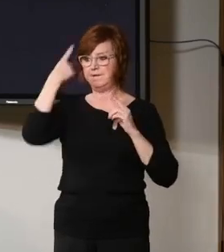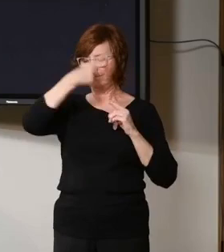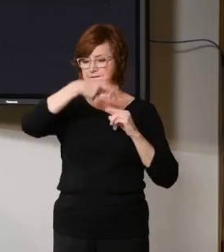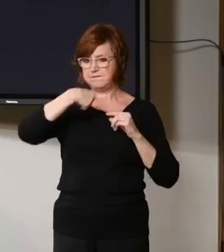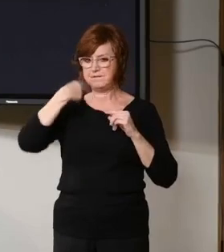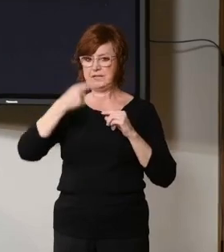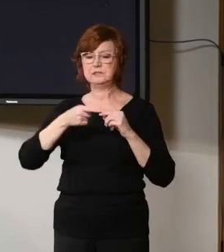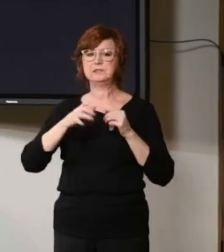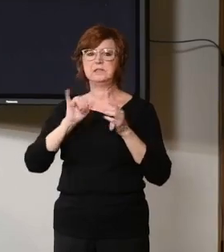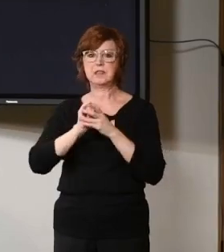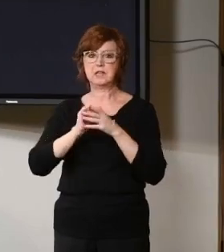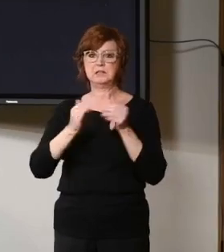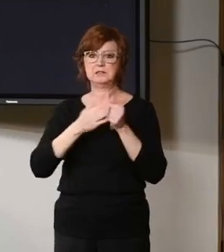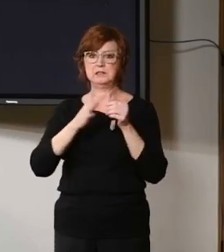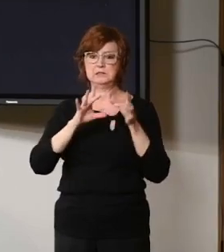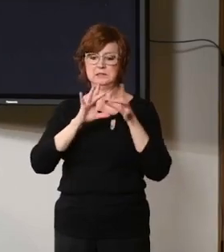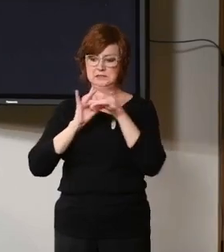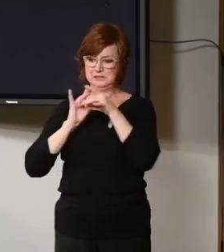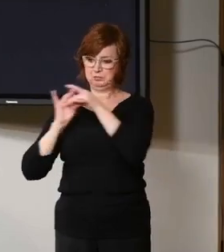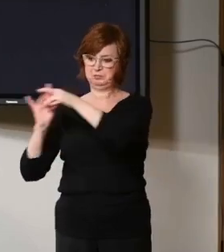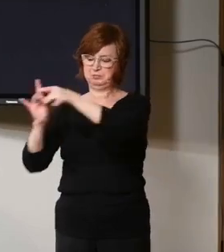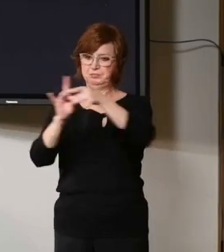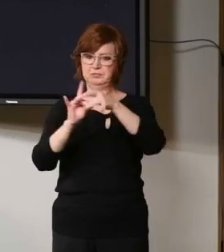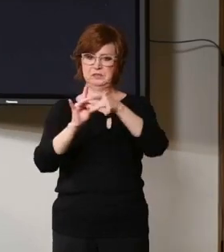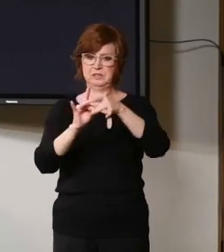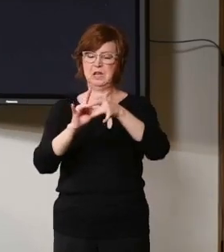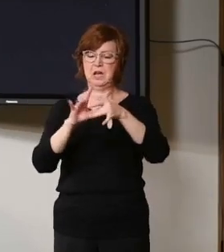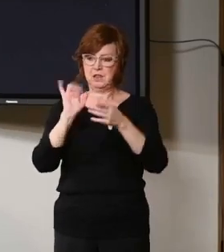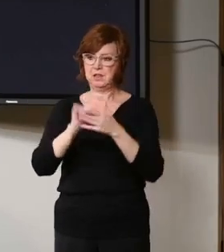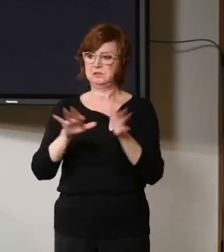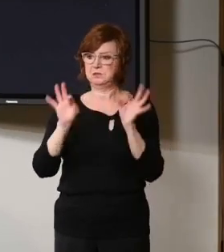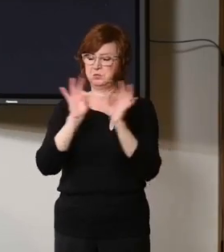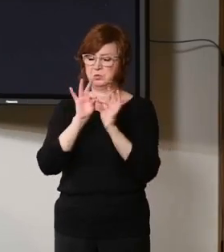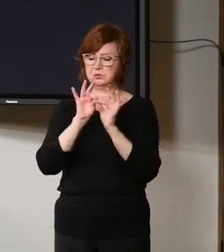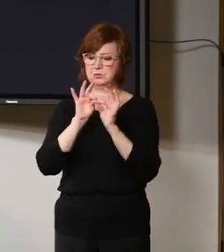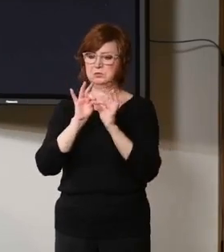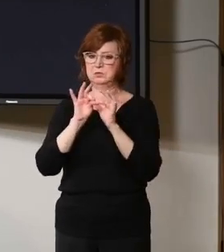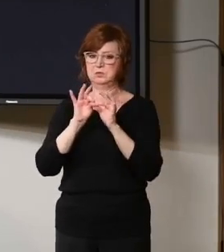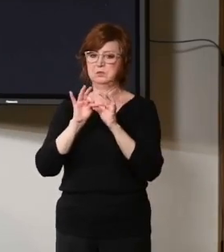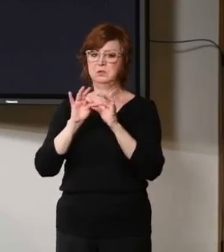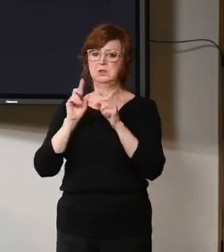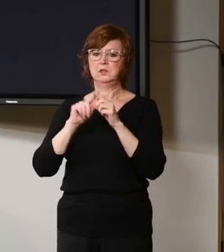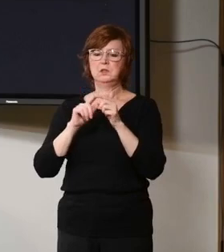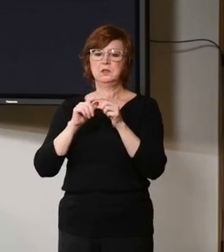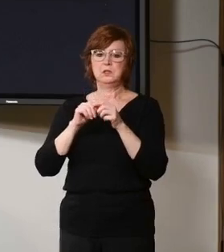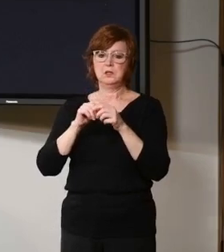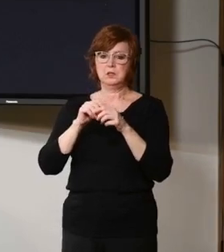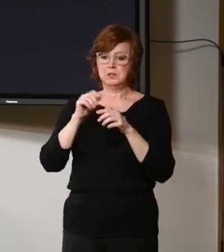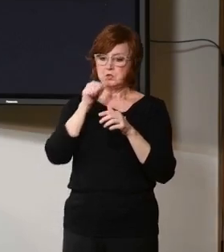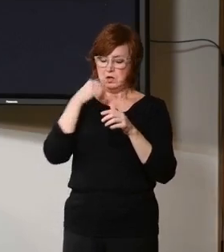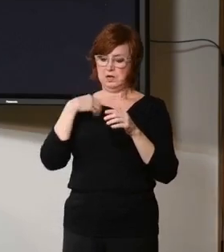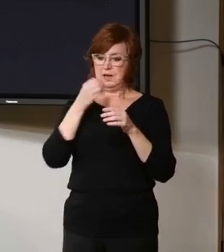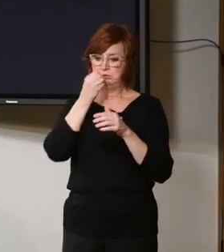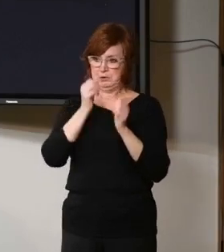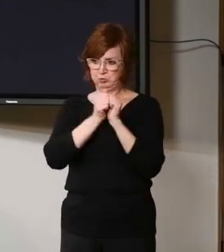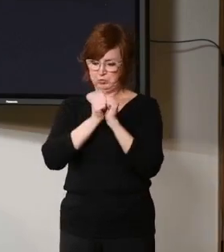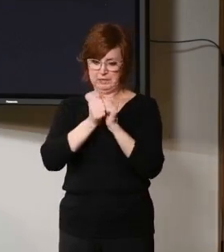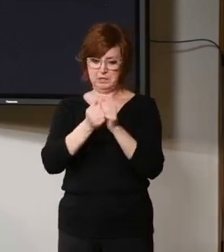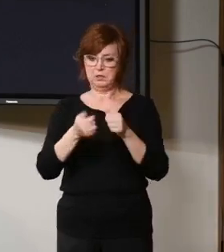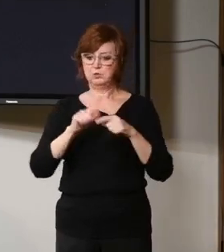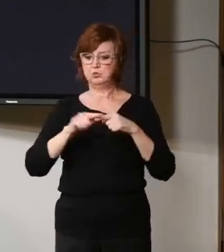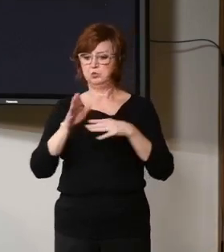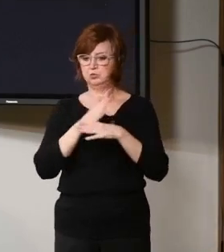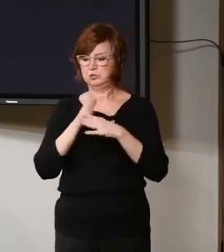wary of not actually having any meals together if you're not in the same household, and not going out,